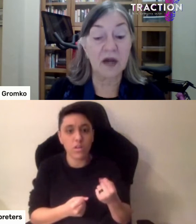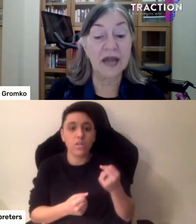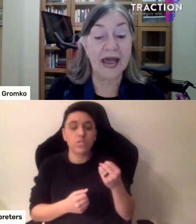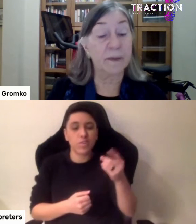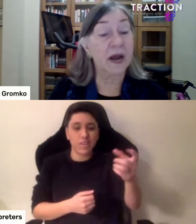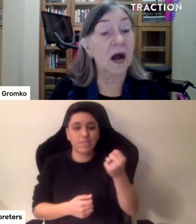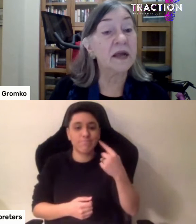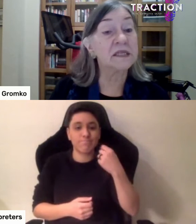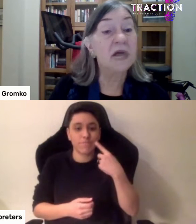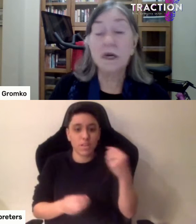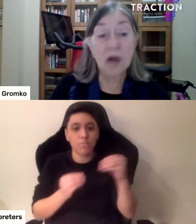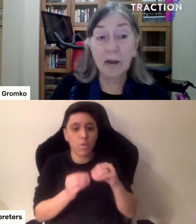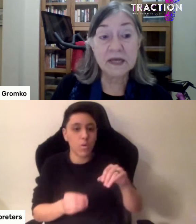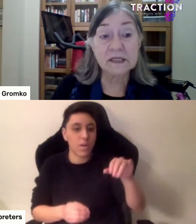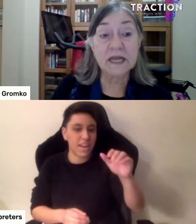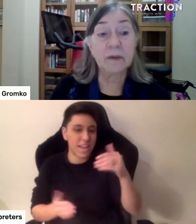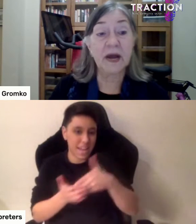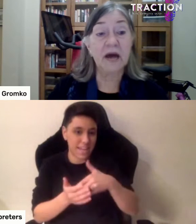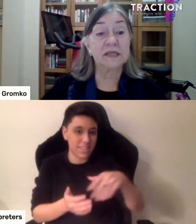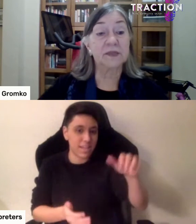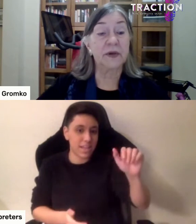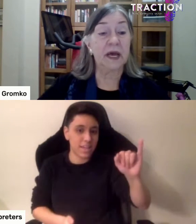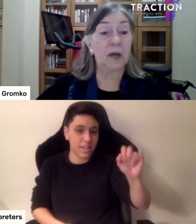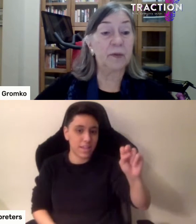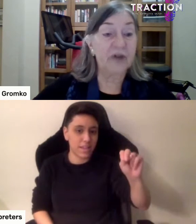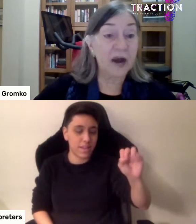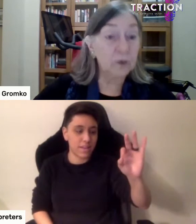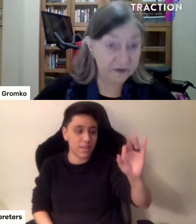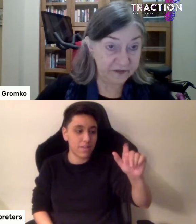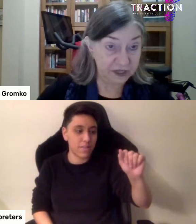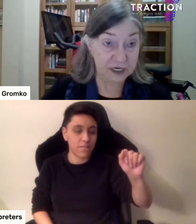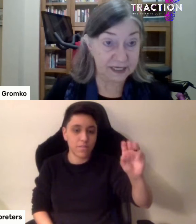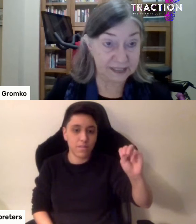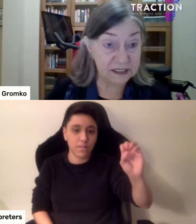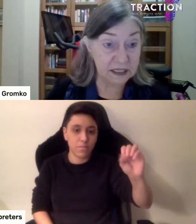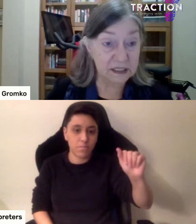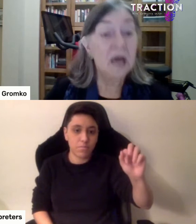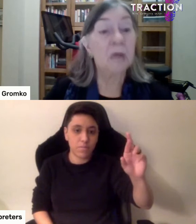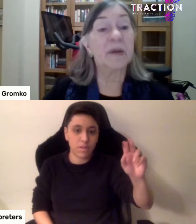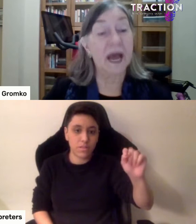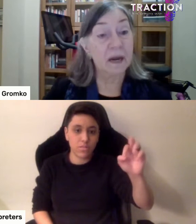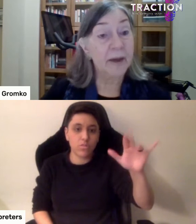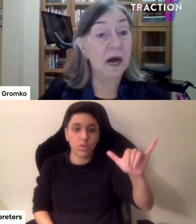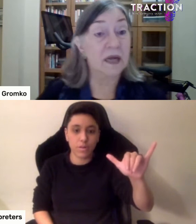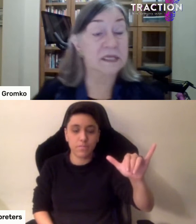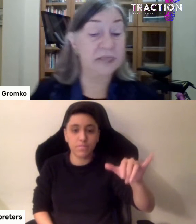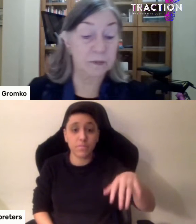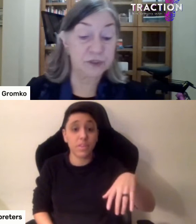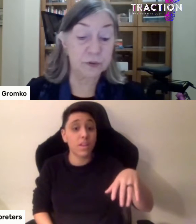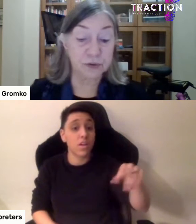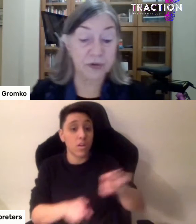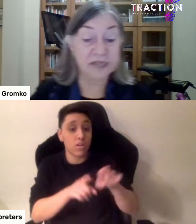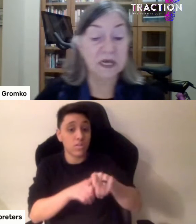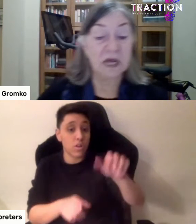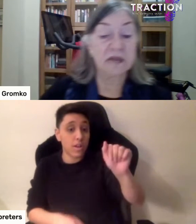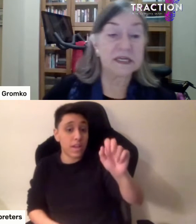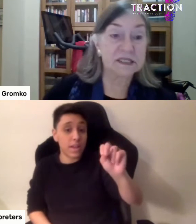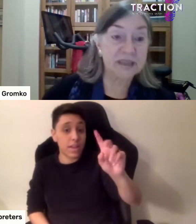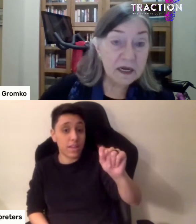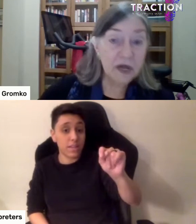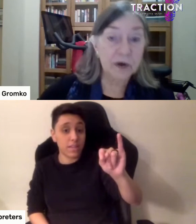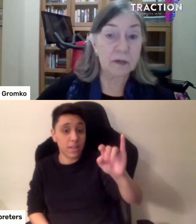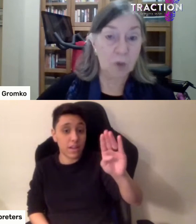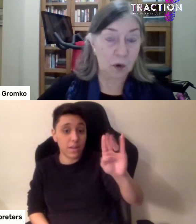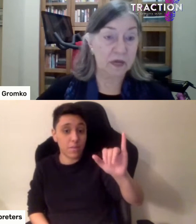Trump would have gotten antibiotics, not because the antibiotic is going to help a viral infection, it doesn't, but antibiotics help to address